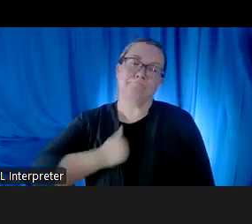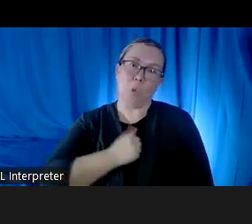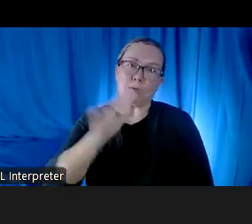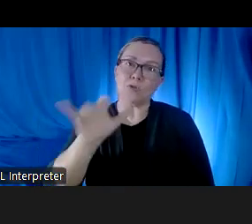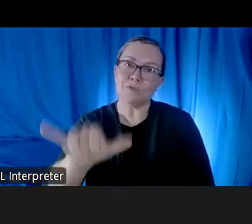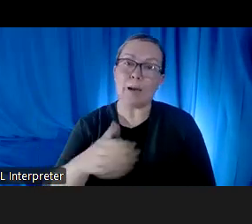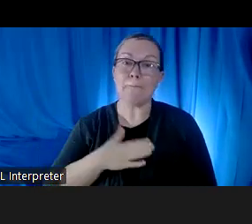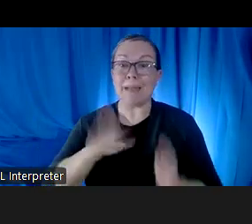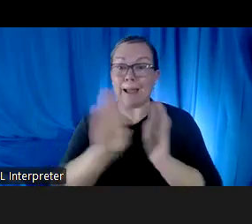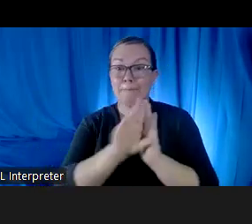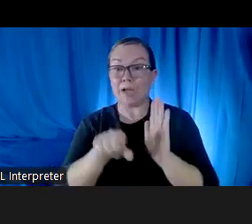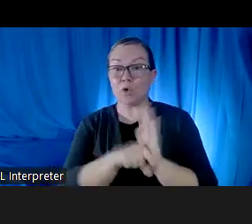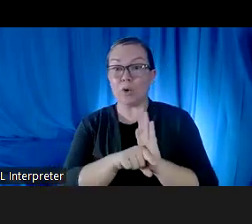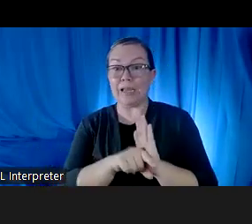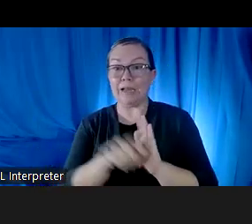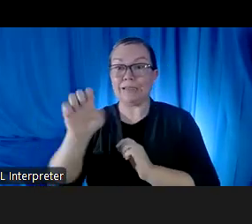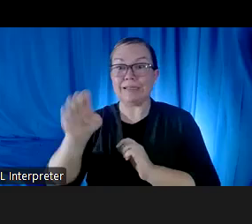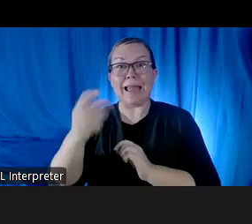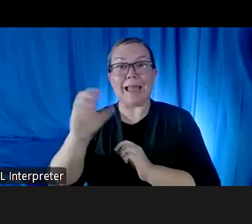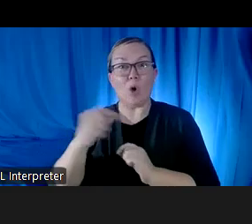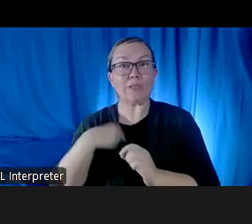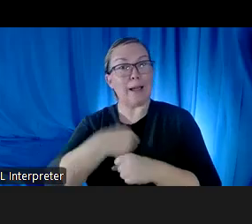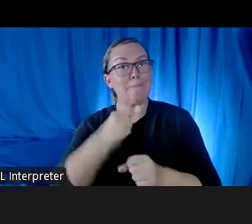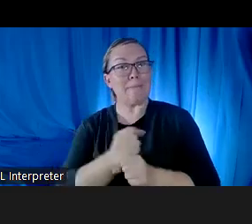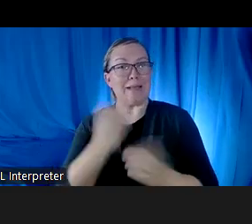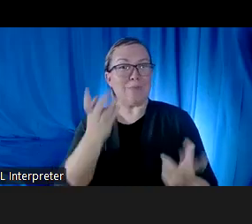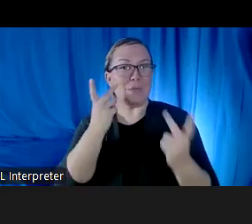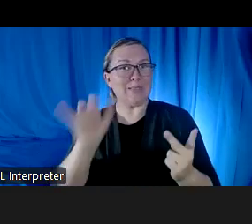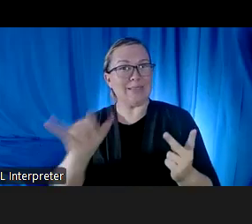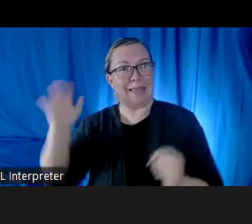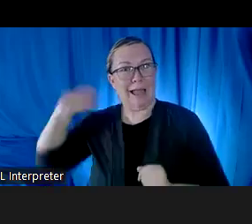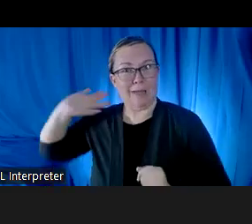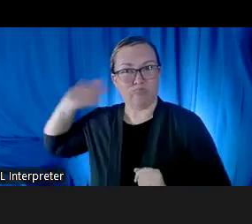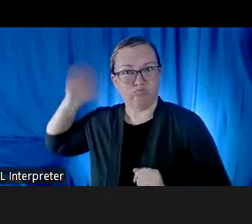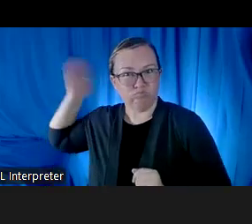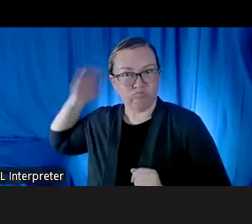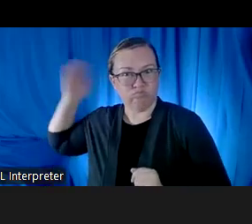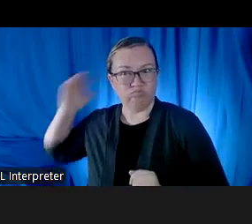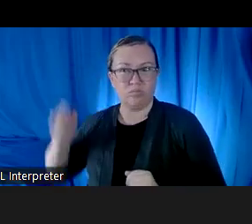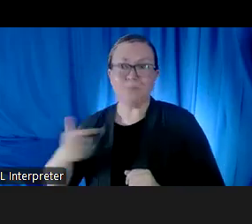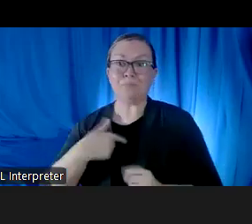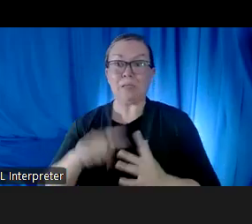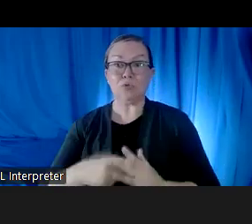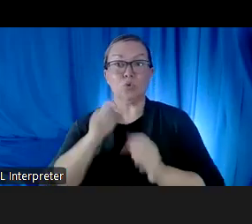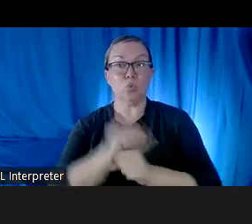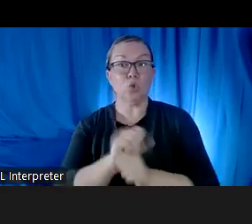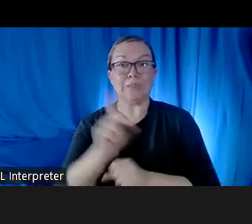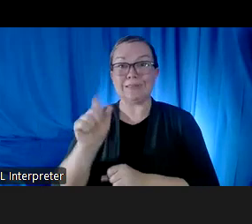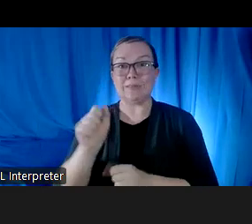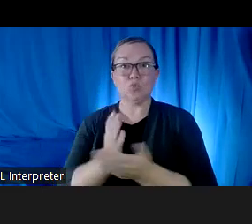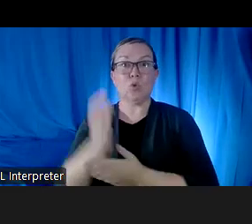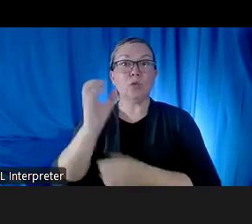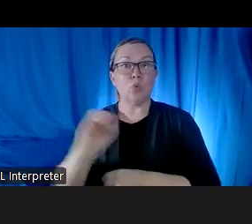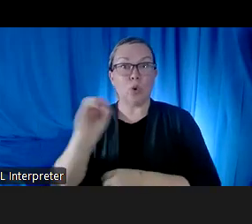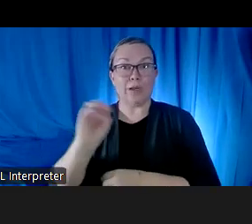My background is the Legos that I build, so you might be able to see those. I started working with Disability Rights Oregon in the